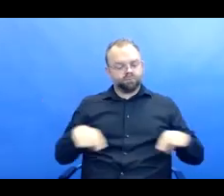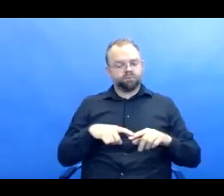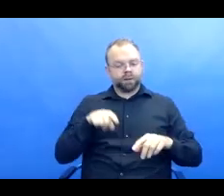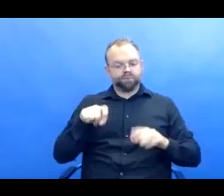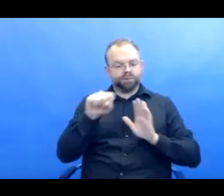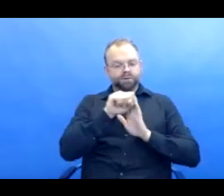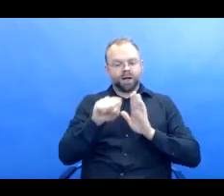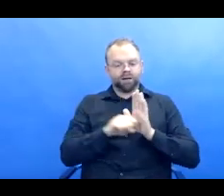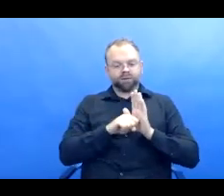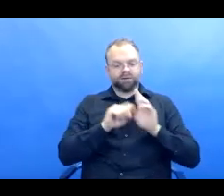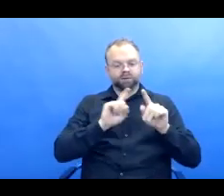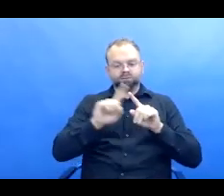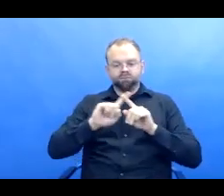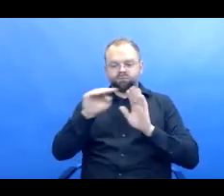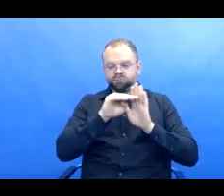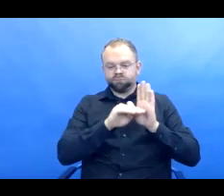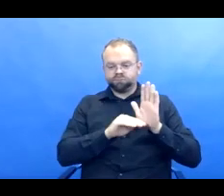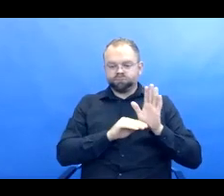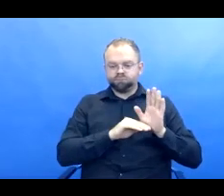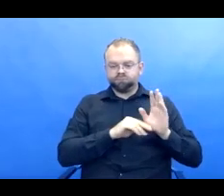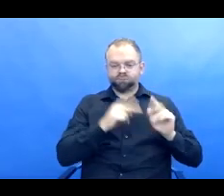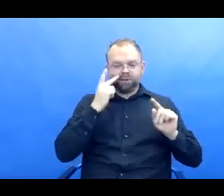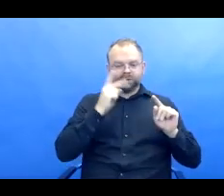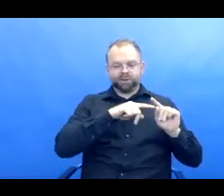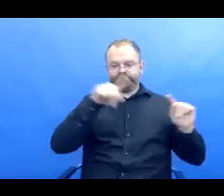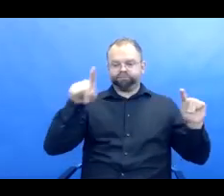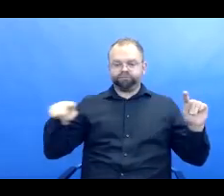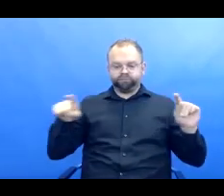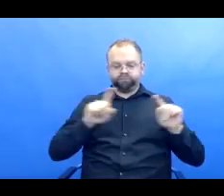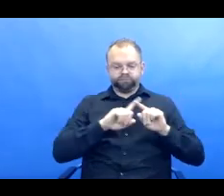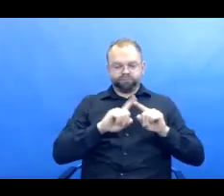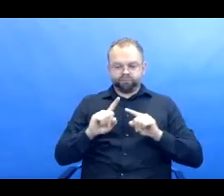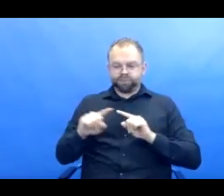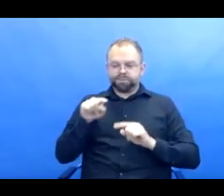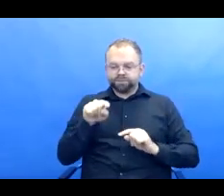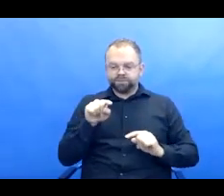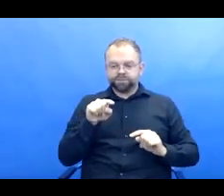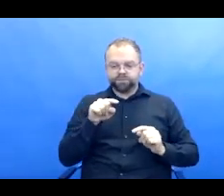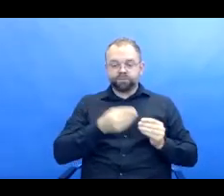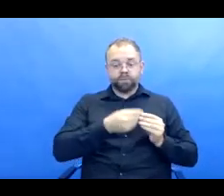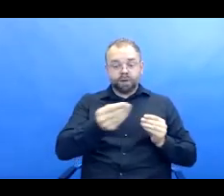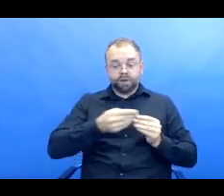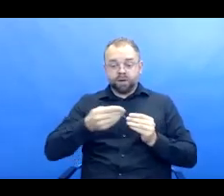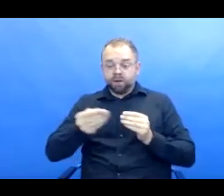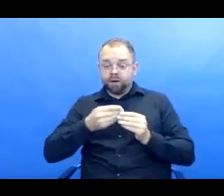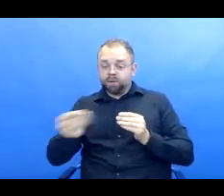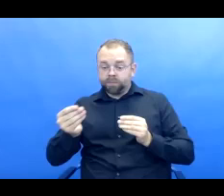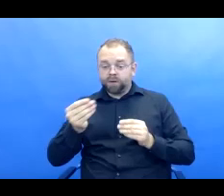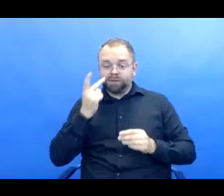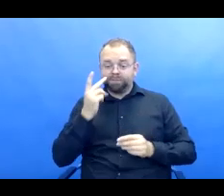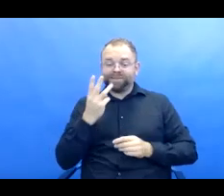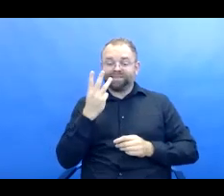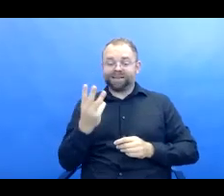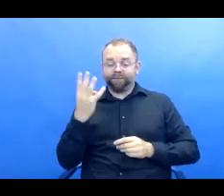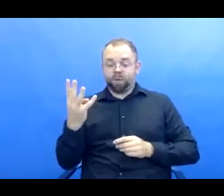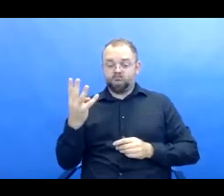working age population of persons with disabilities. Another major issue is the inadequacy of the benefit in comparison to